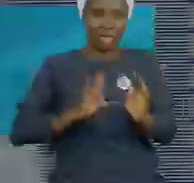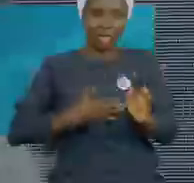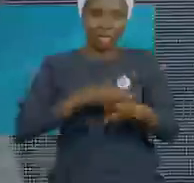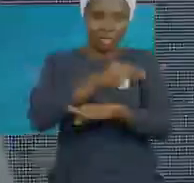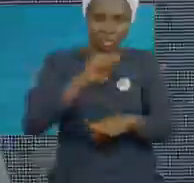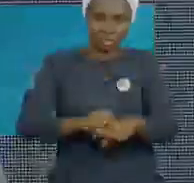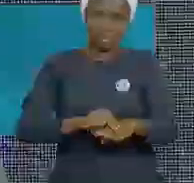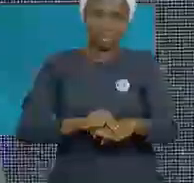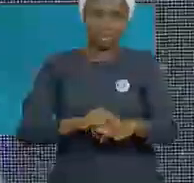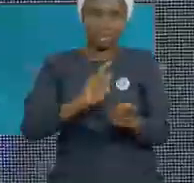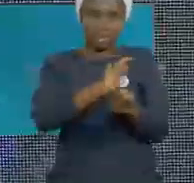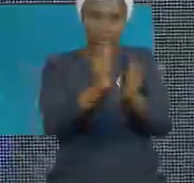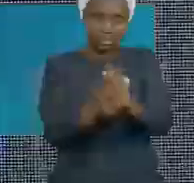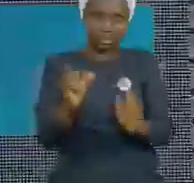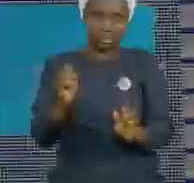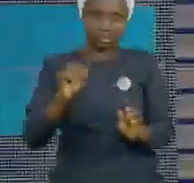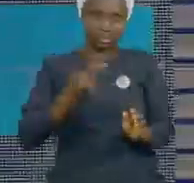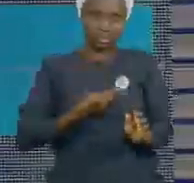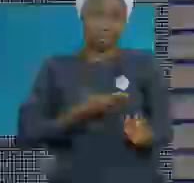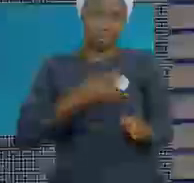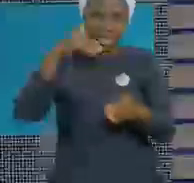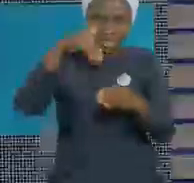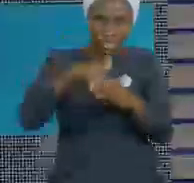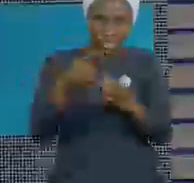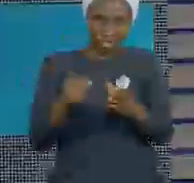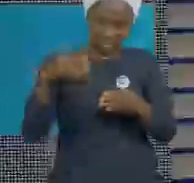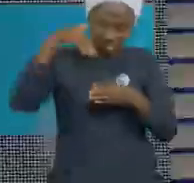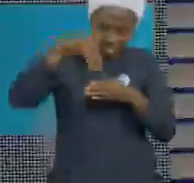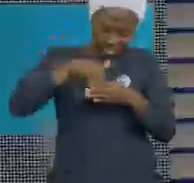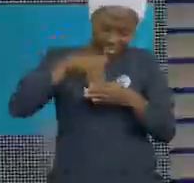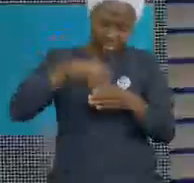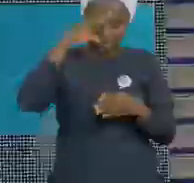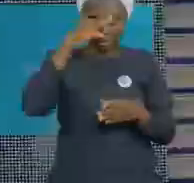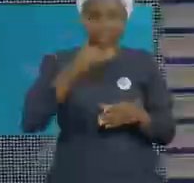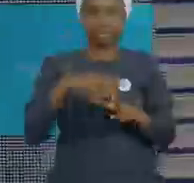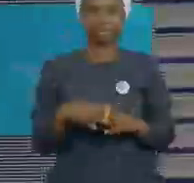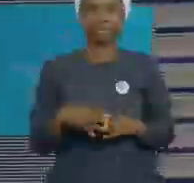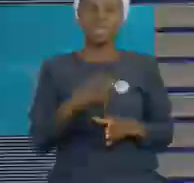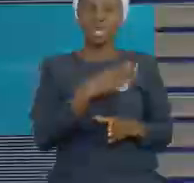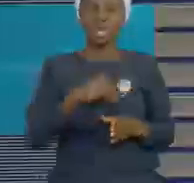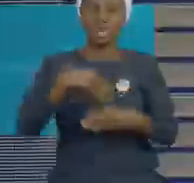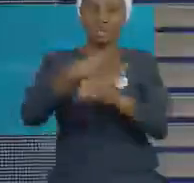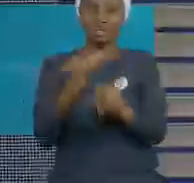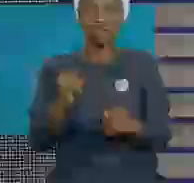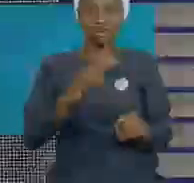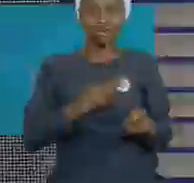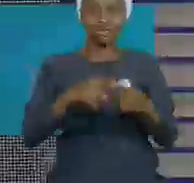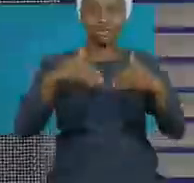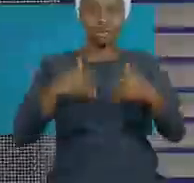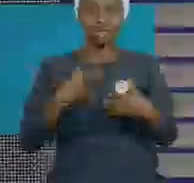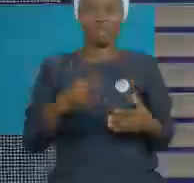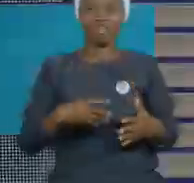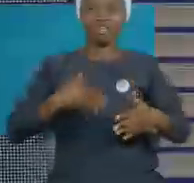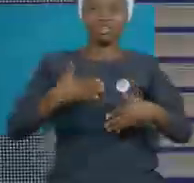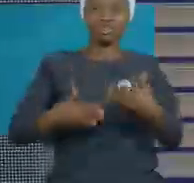It changes us in the inner man. And it makes us to have the joy and